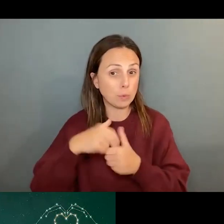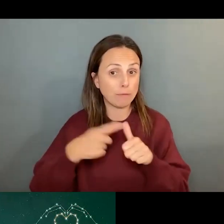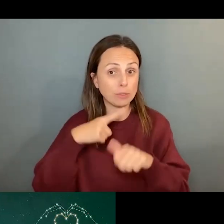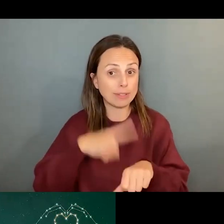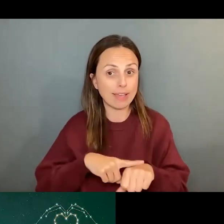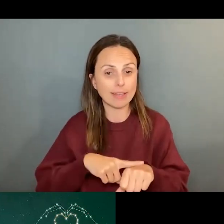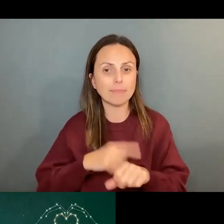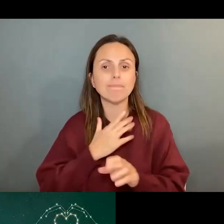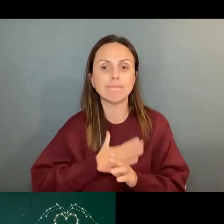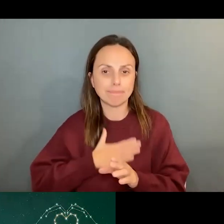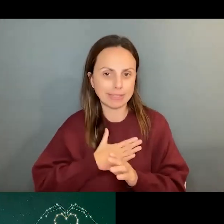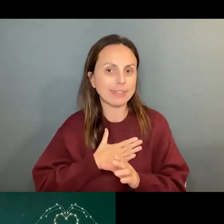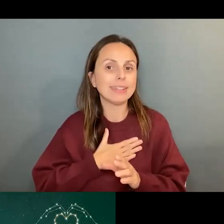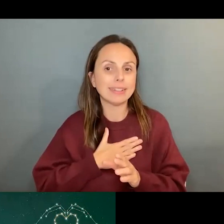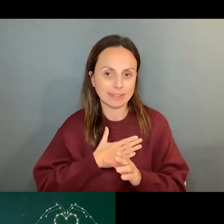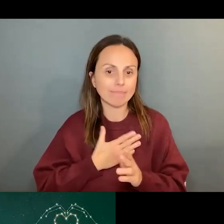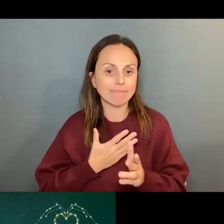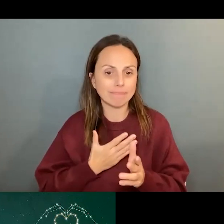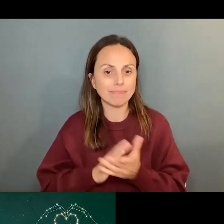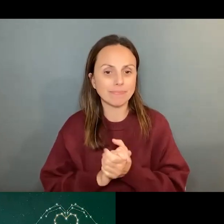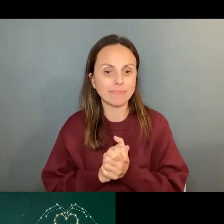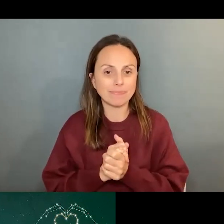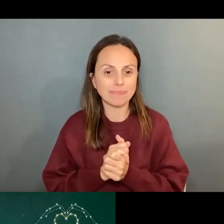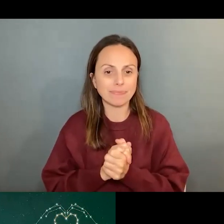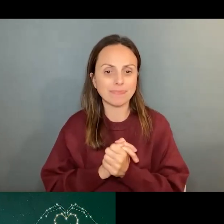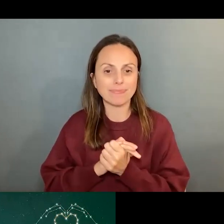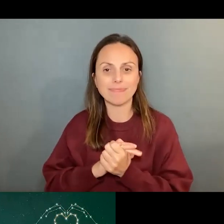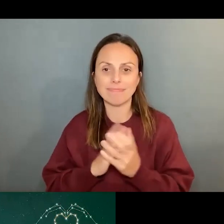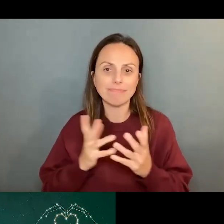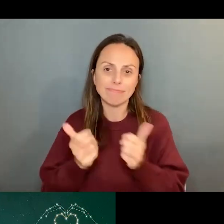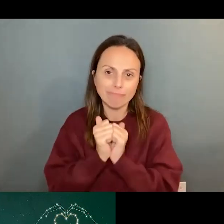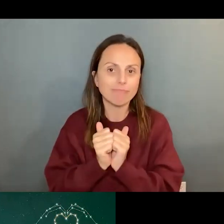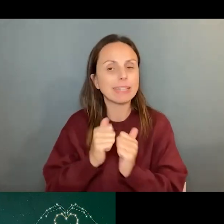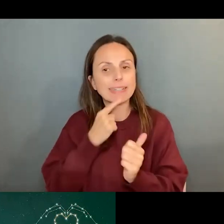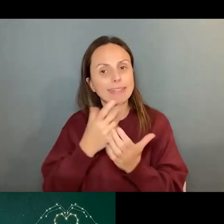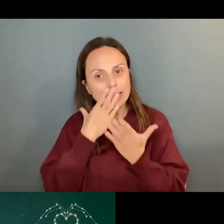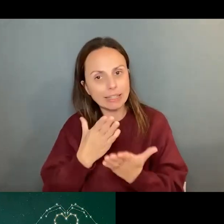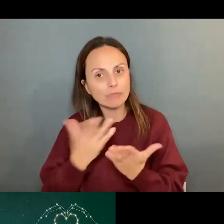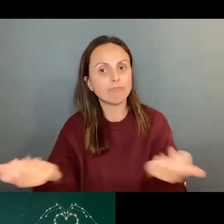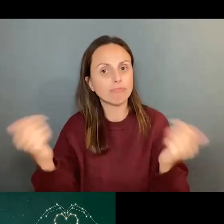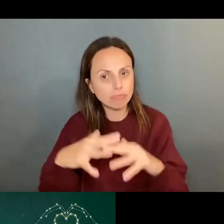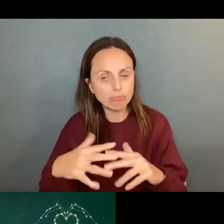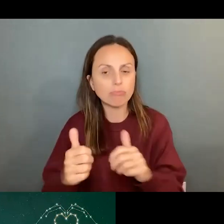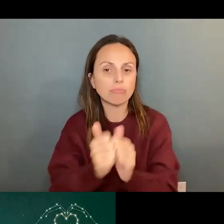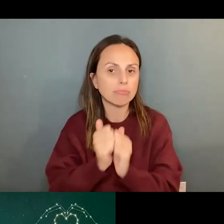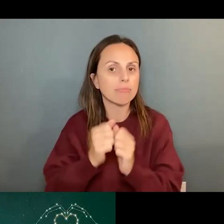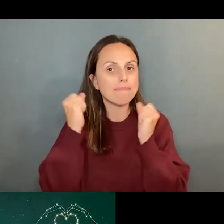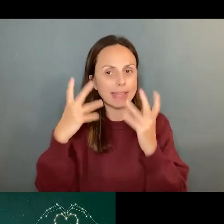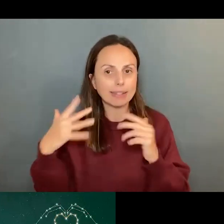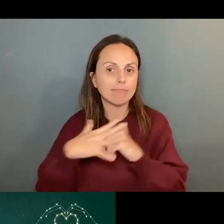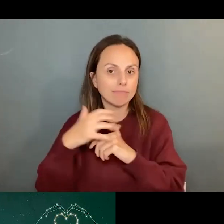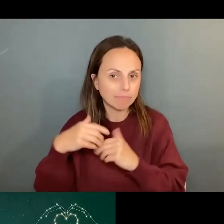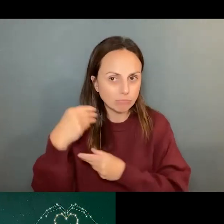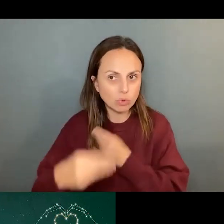please join us in our collective gratitude for the opportunity to come together from many traditional,